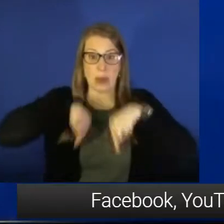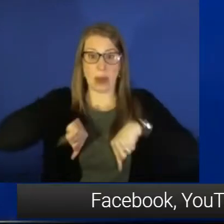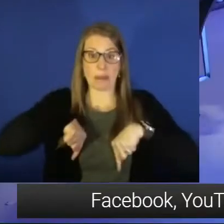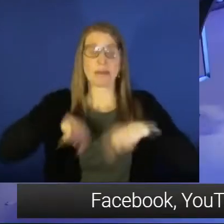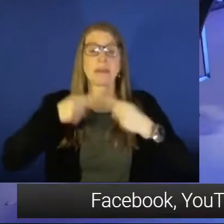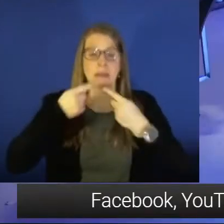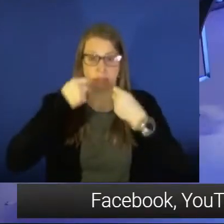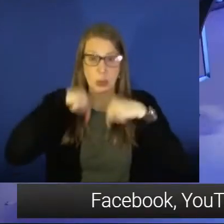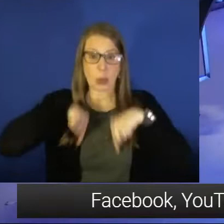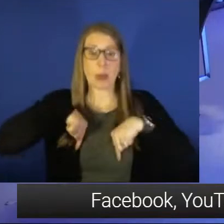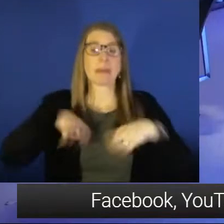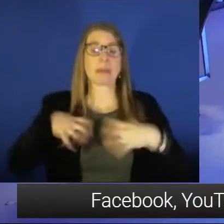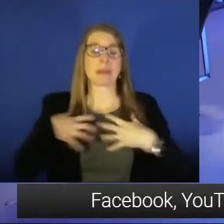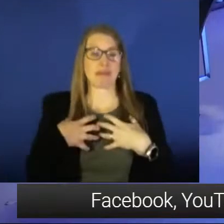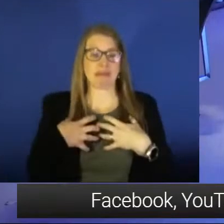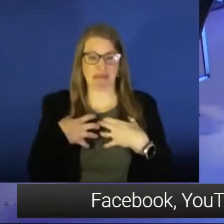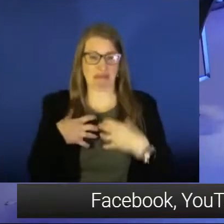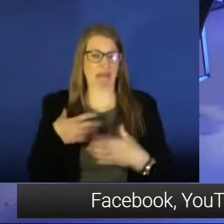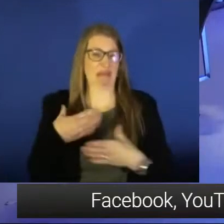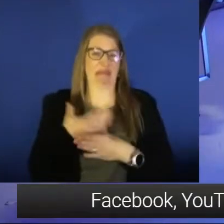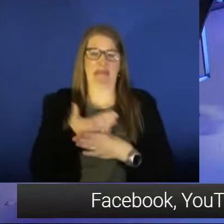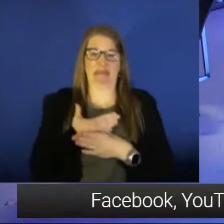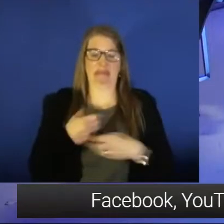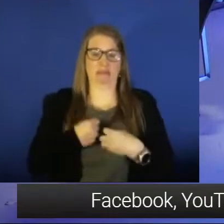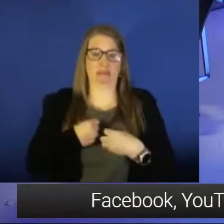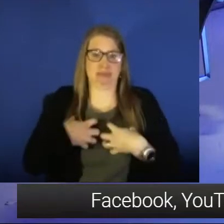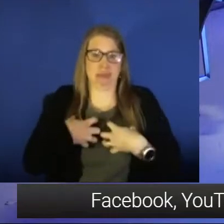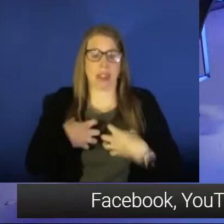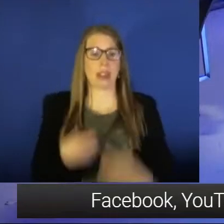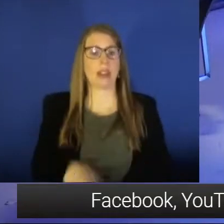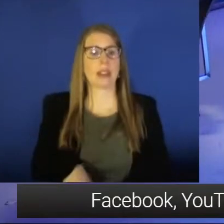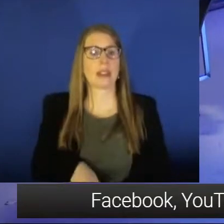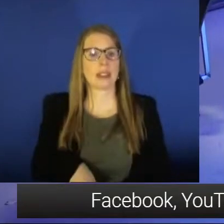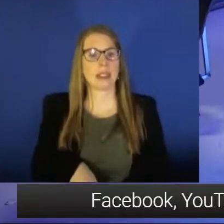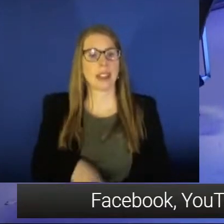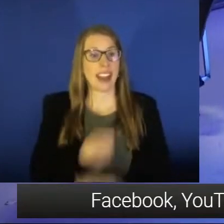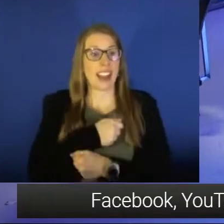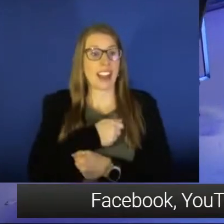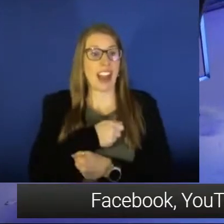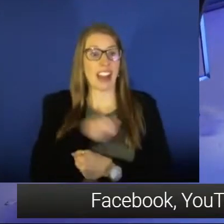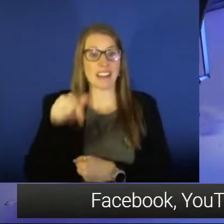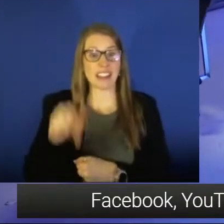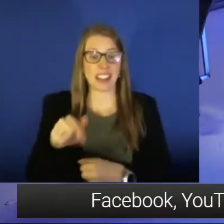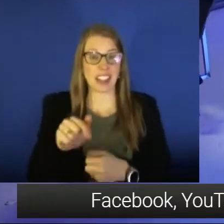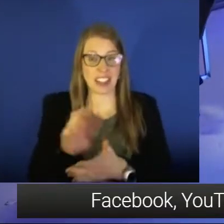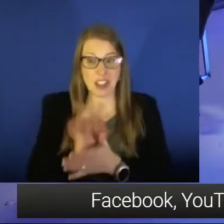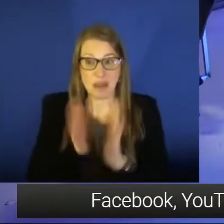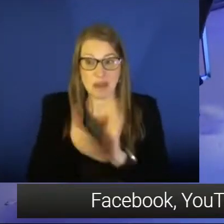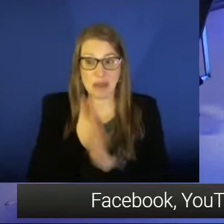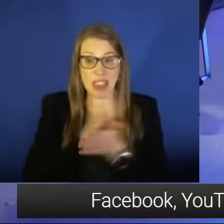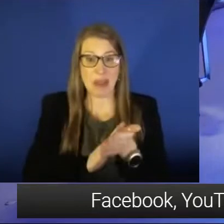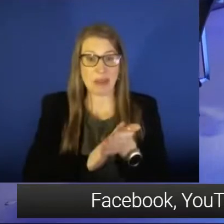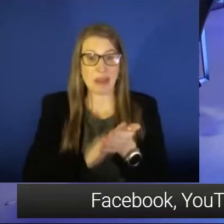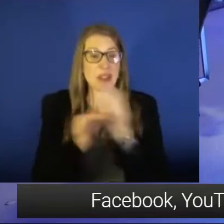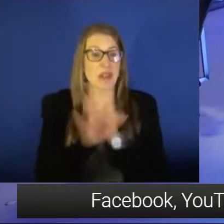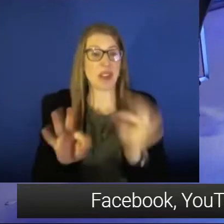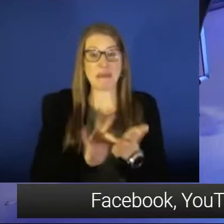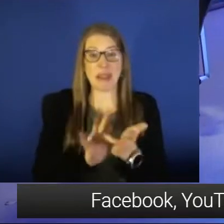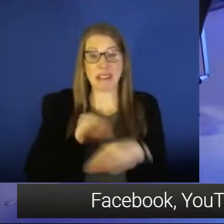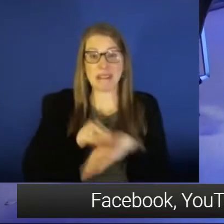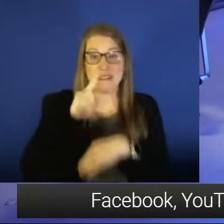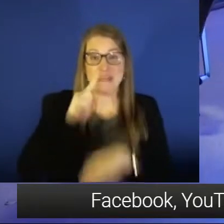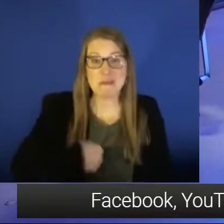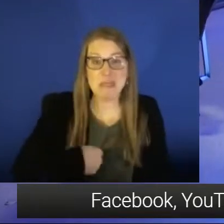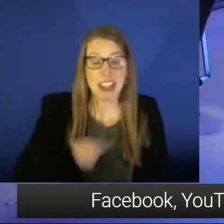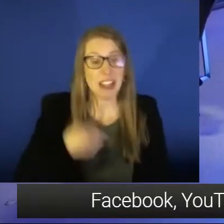Right, exactly. I love it when our show turns into free medical advice for me. Well, there you go. Well, that's why we're here, Jess. That's exactly why we're